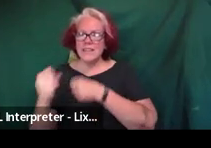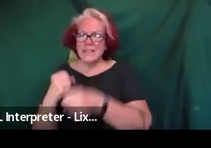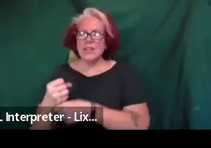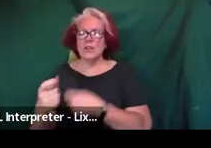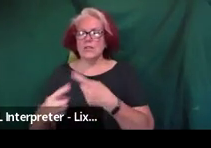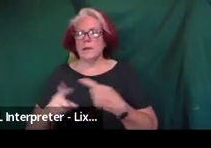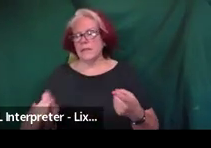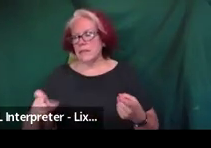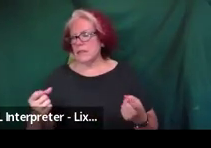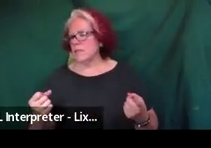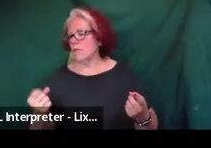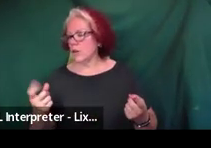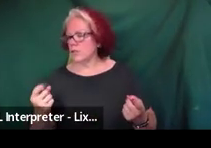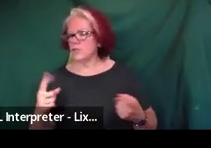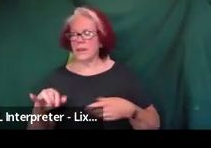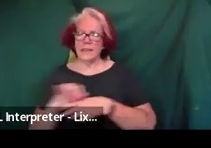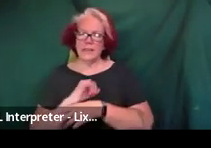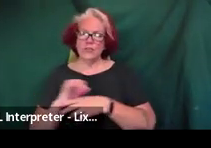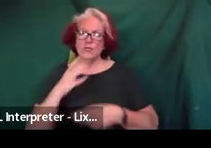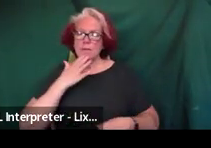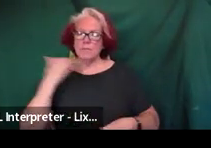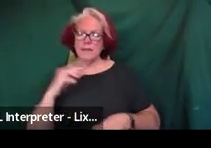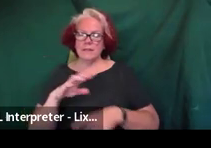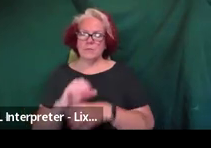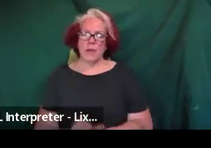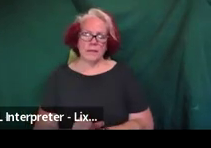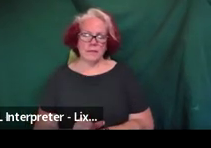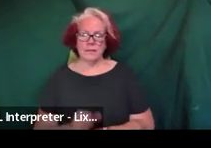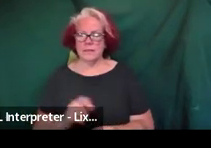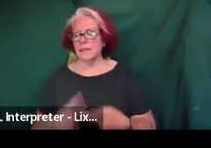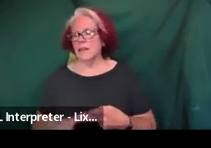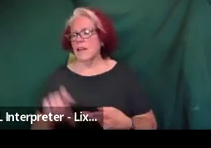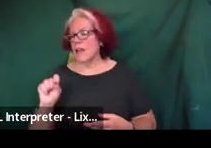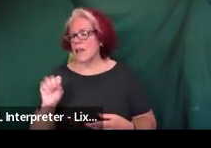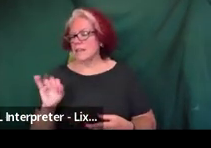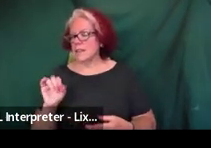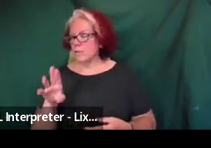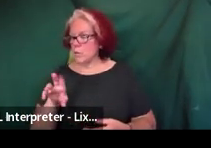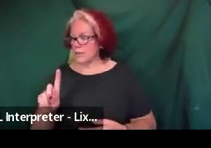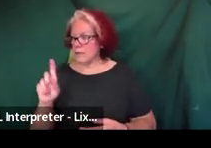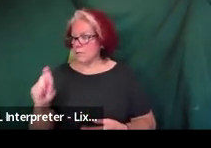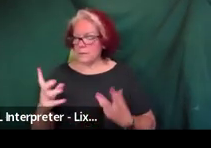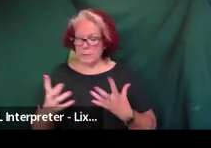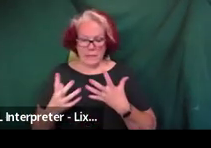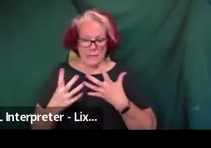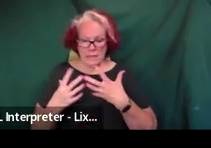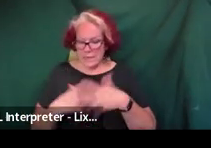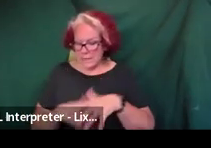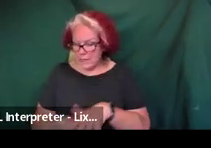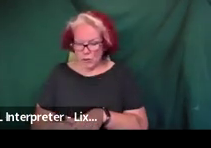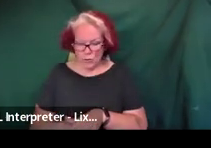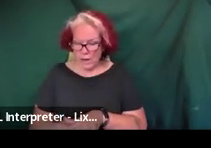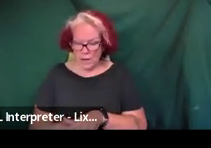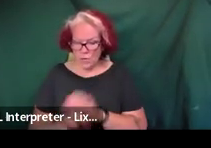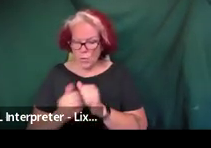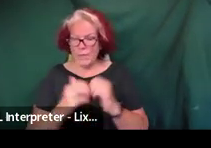understanding industry best practices, the need for SFUSD to be integrated, to be, you know, amongst